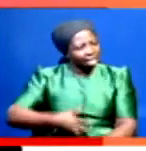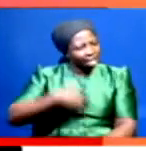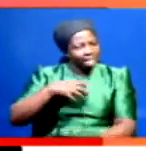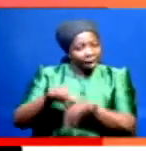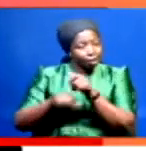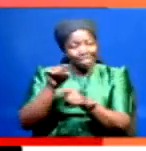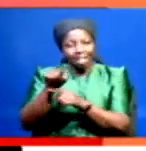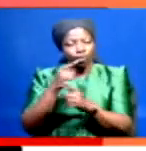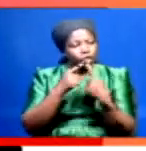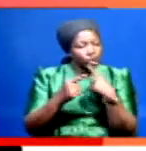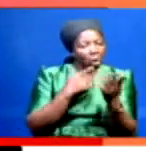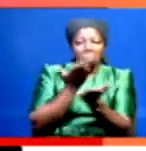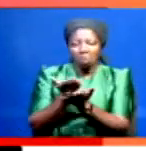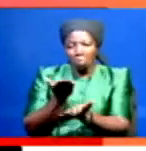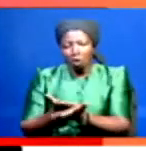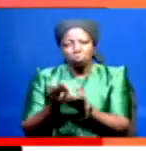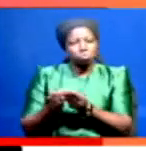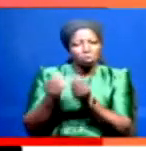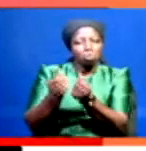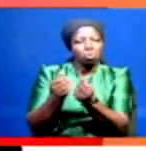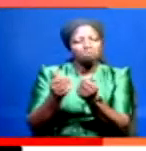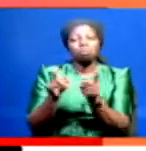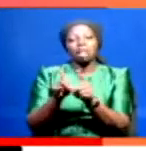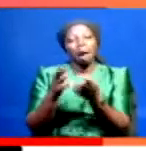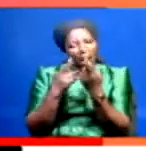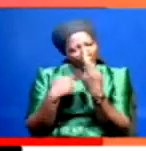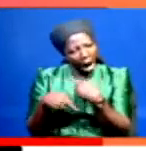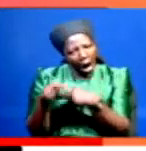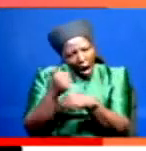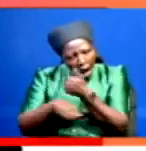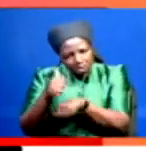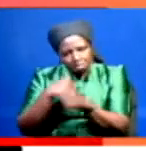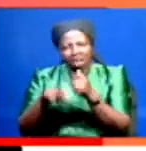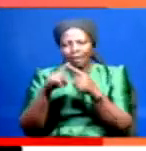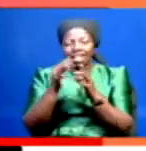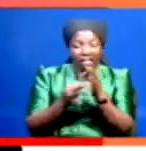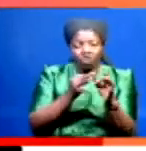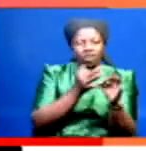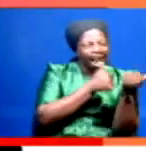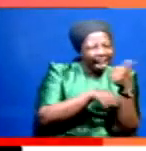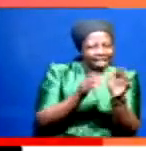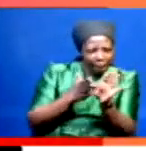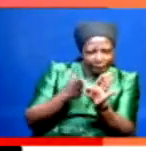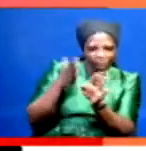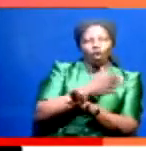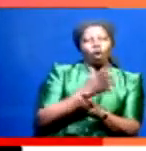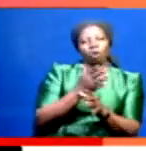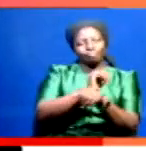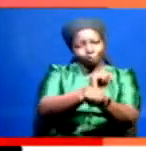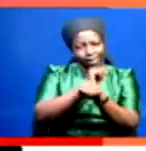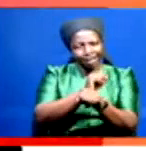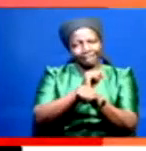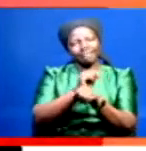we propose solutions, we react. Mm-hmm. But if we were more proactive in looking at